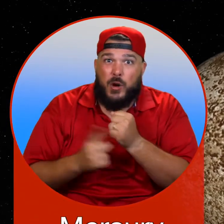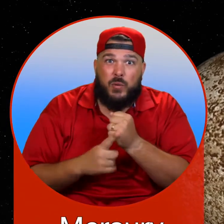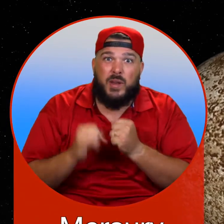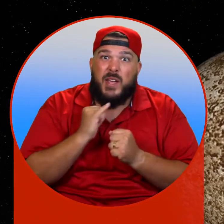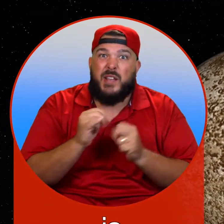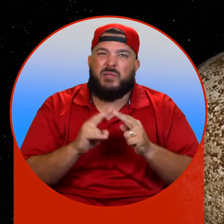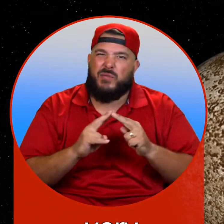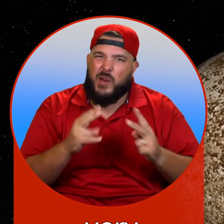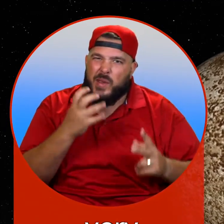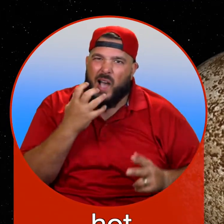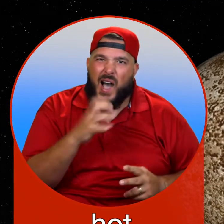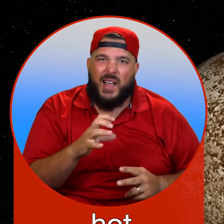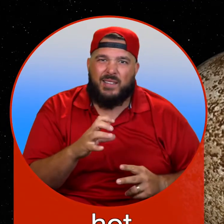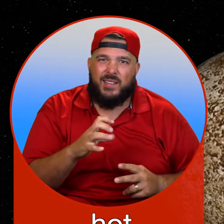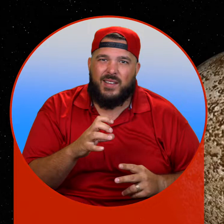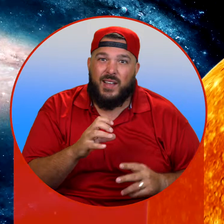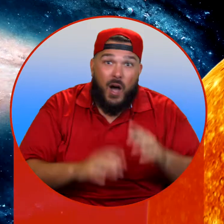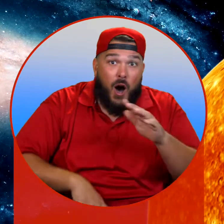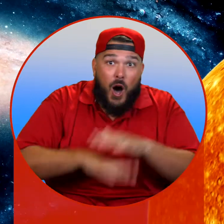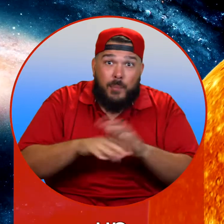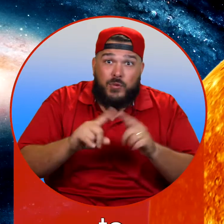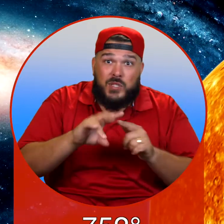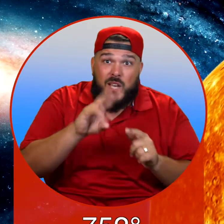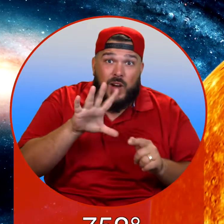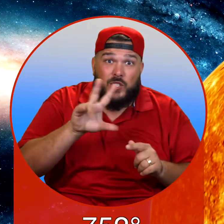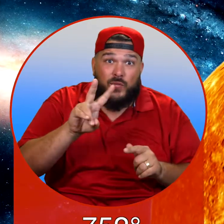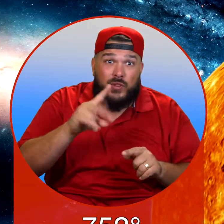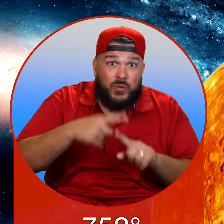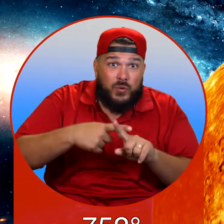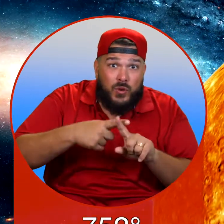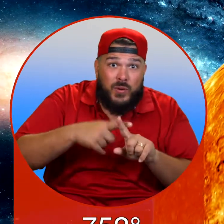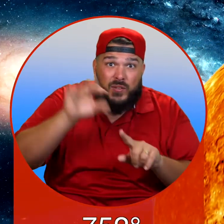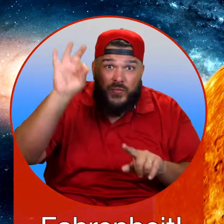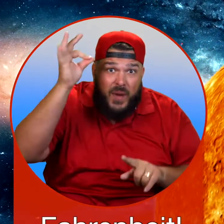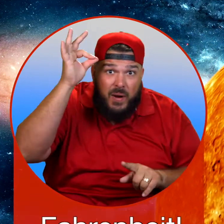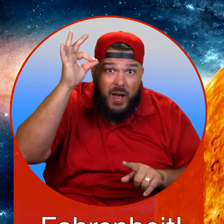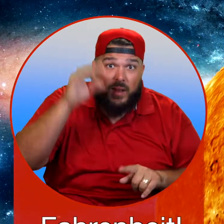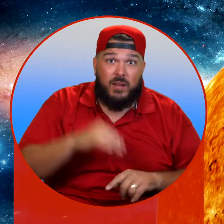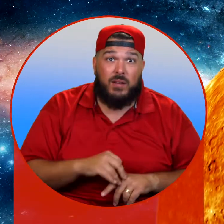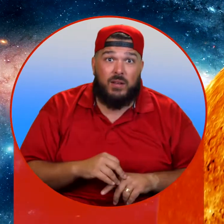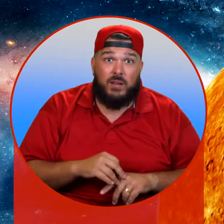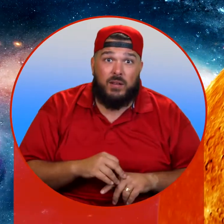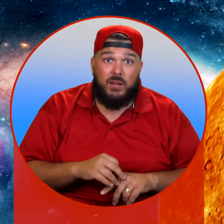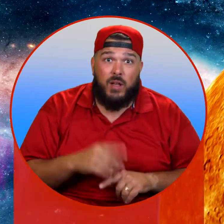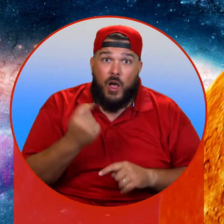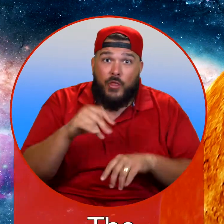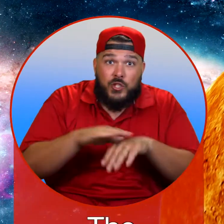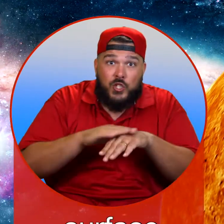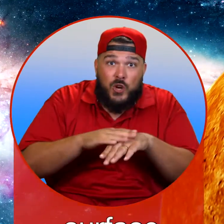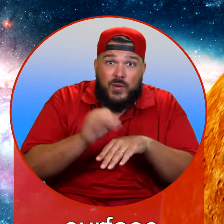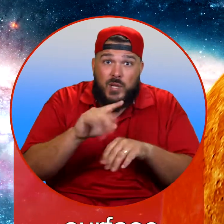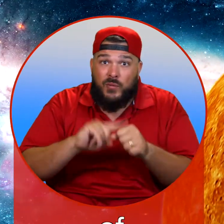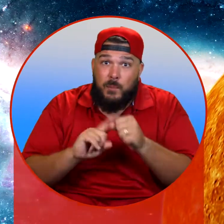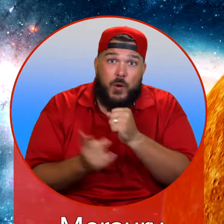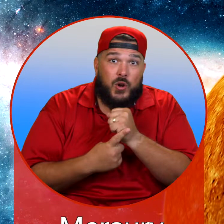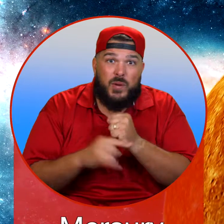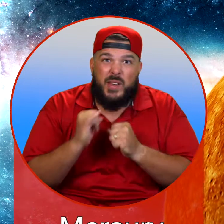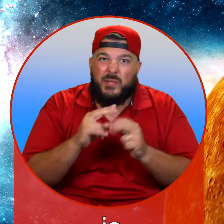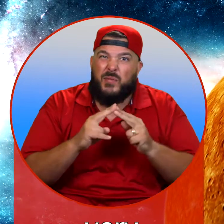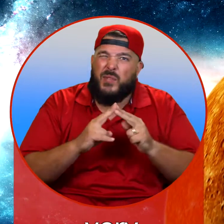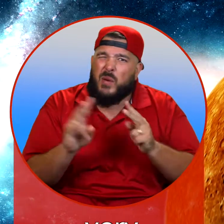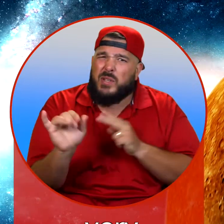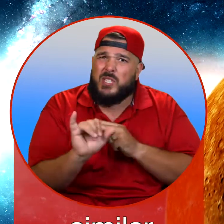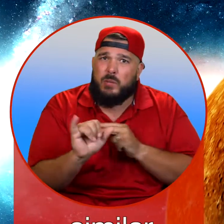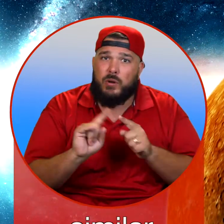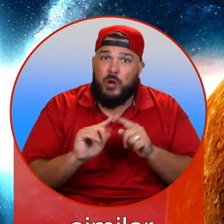on mercury is very hot up to 752 degrees Fahrenheit the surface of mercury